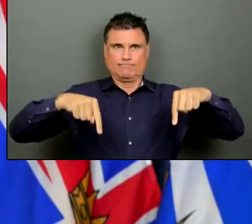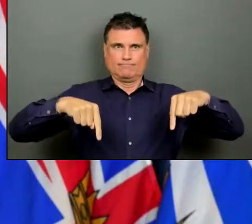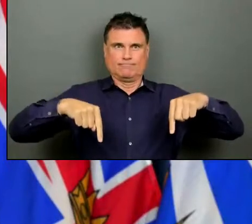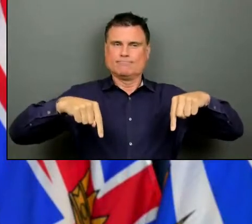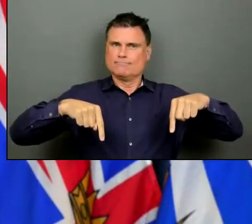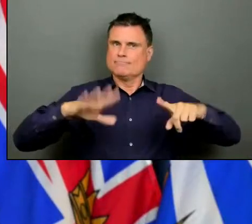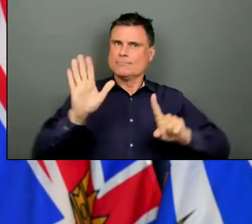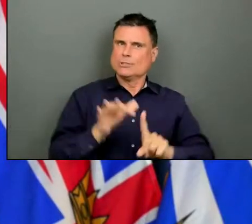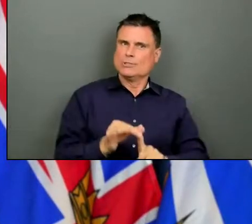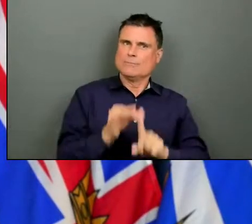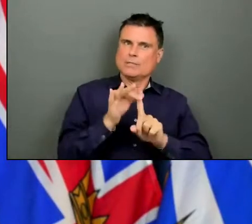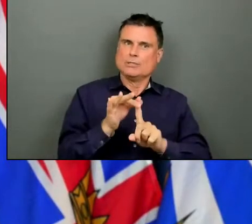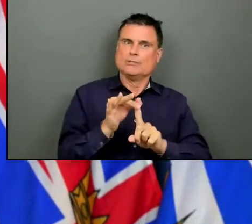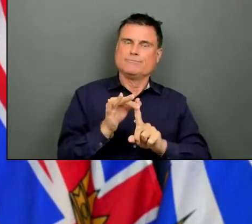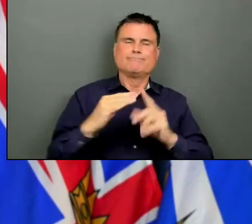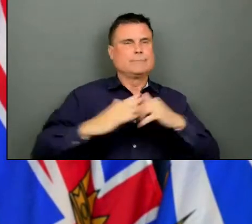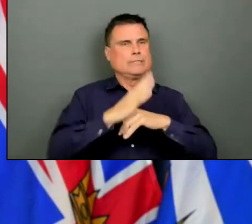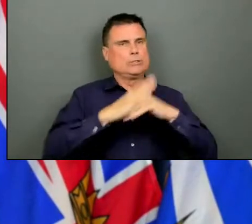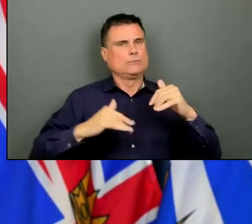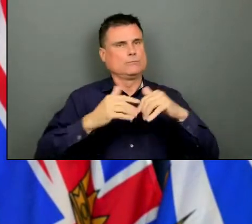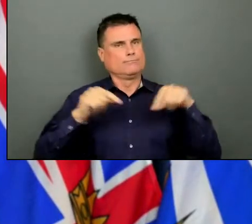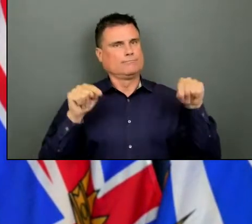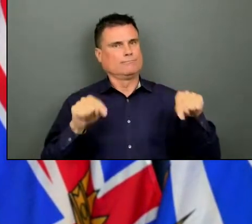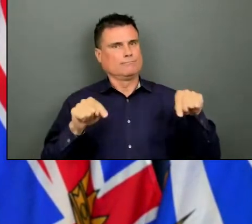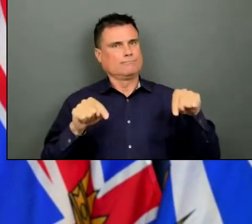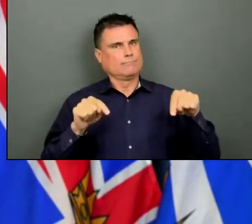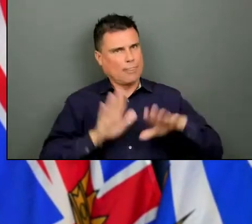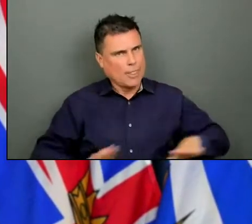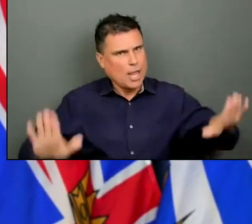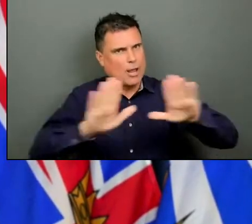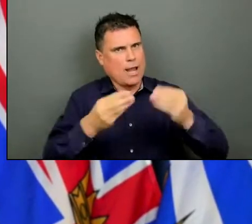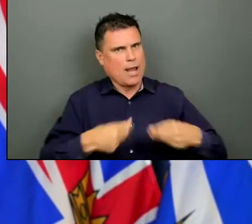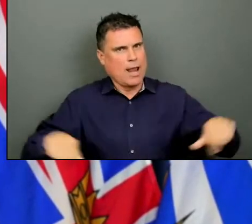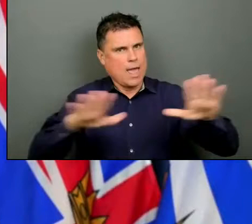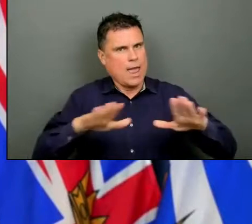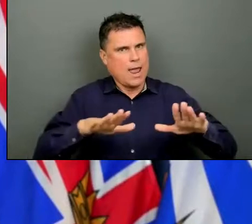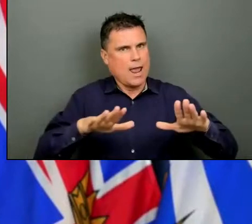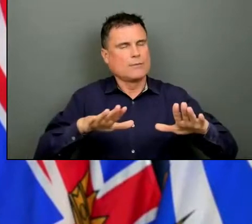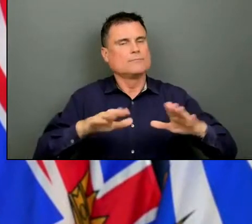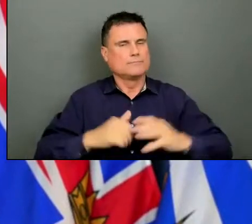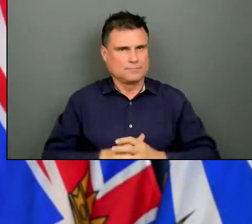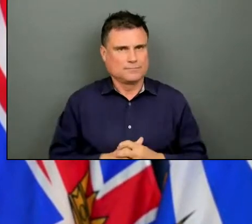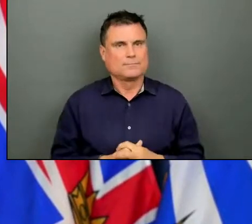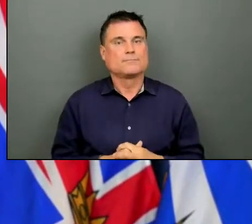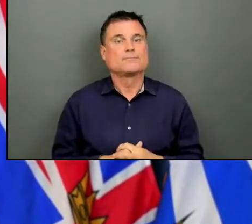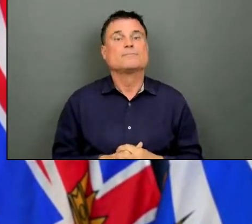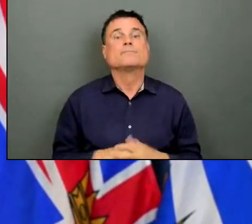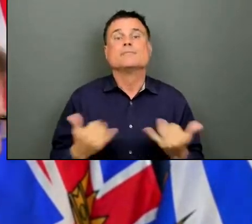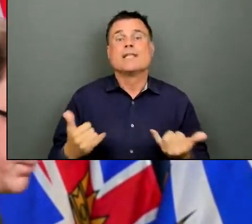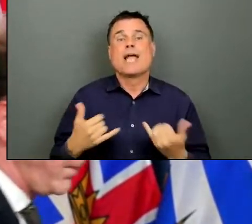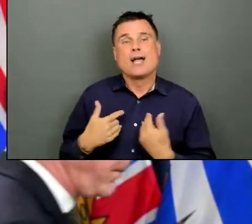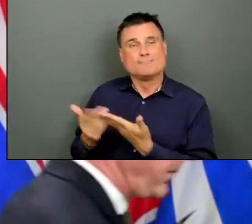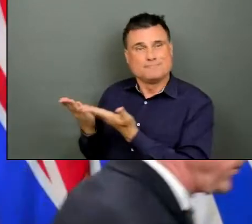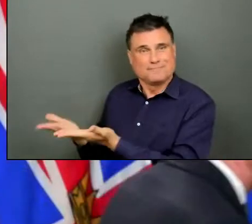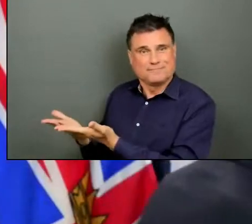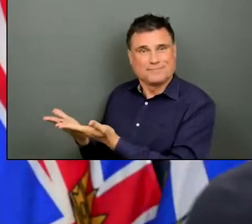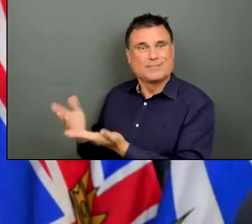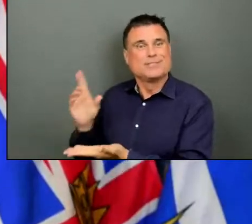of the Lekwungen-speaking people, the Songhees and the Esquimalt First Nations, and it's my honor to introduce Dr. Bonnie Henry.